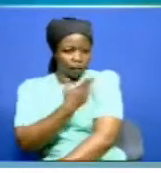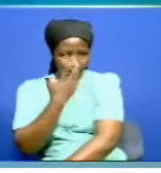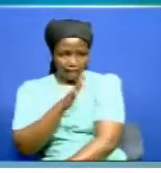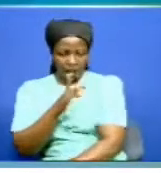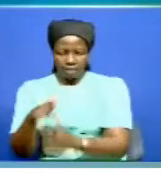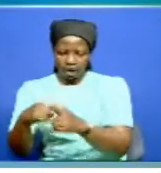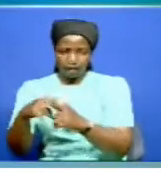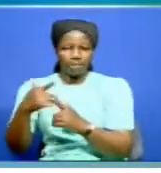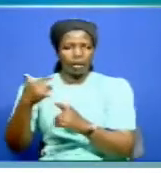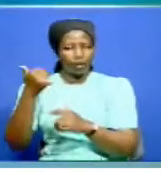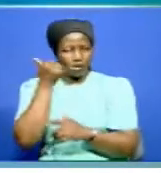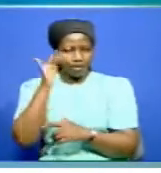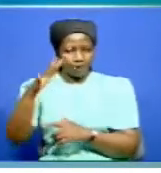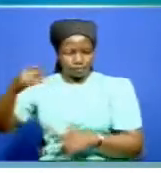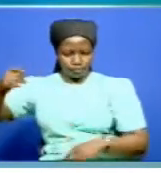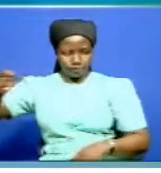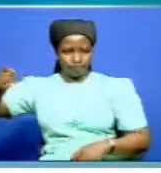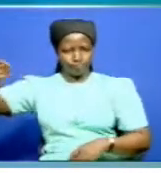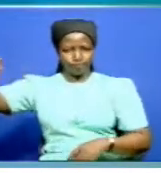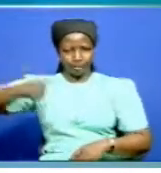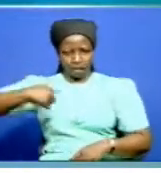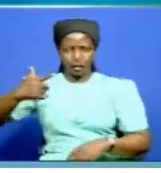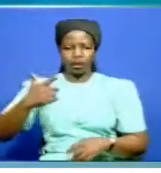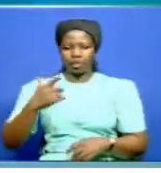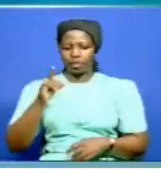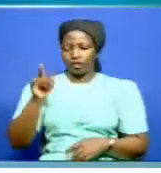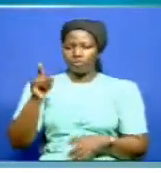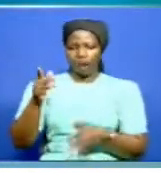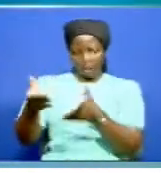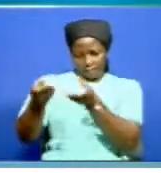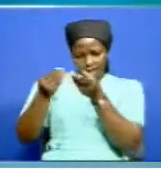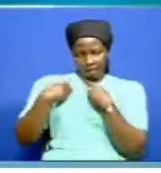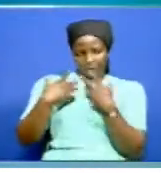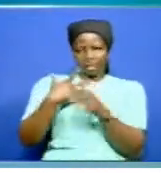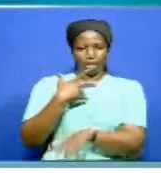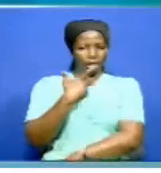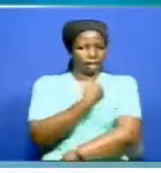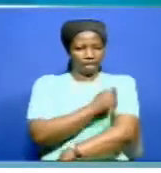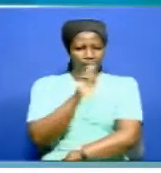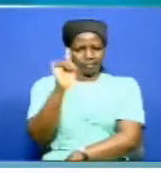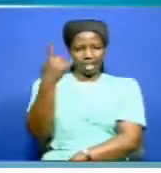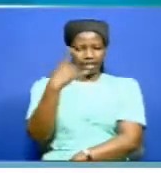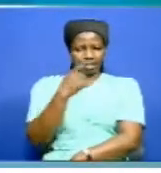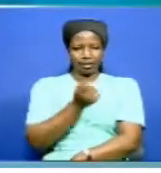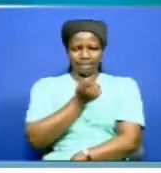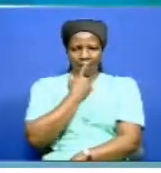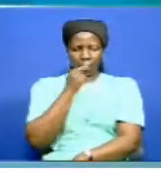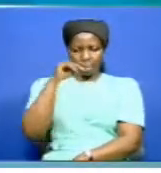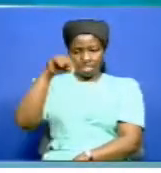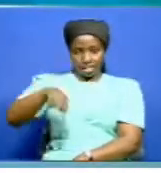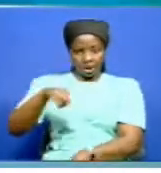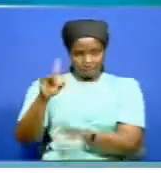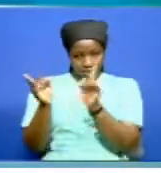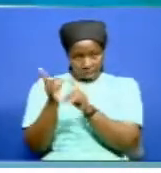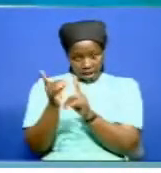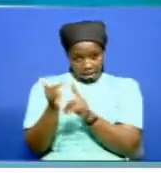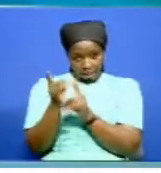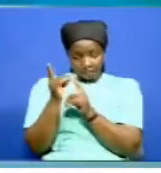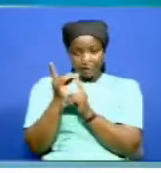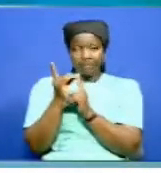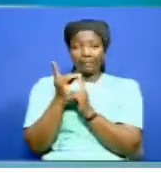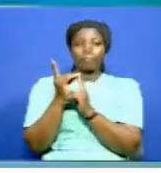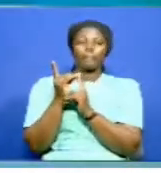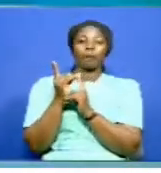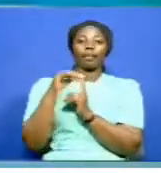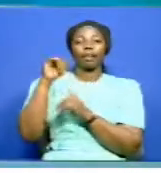cell phone that you have received the vaccine, your first dose, on this date, and